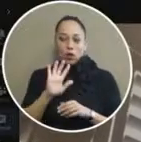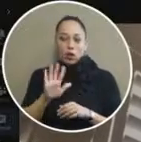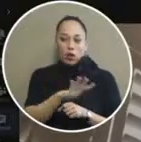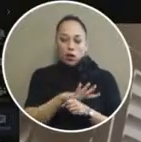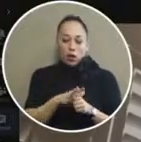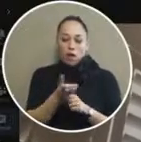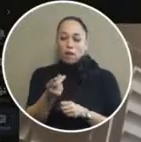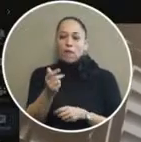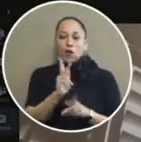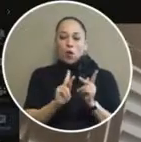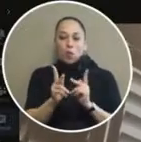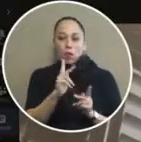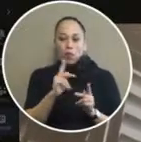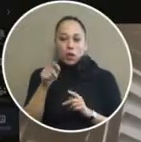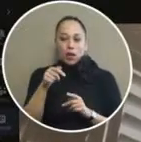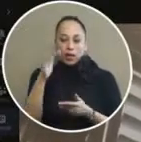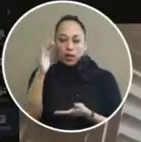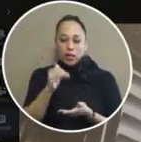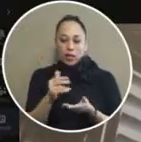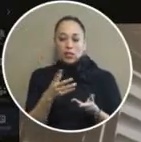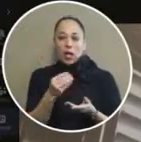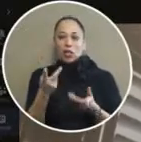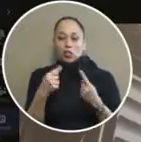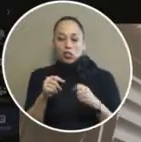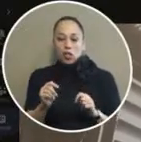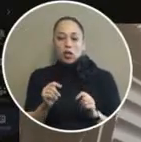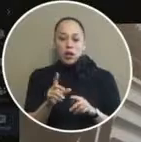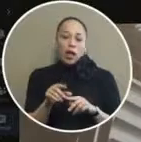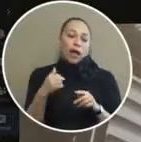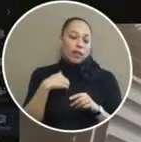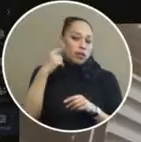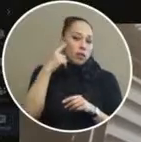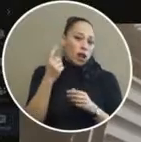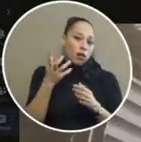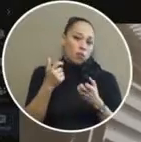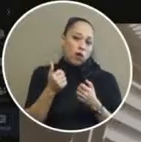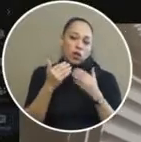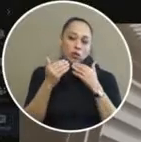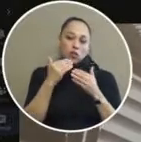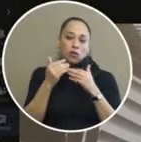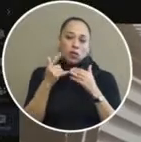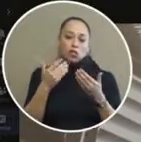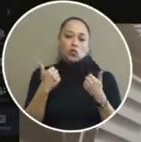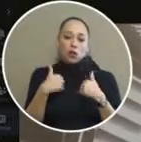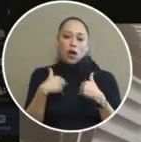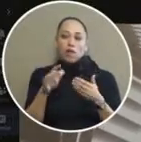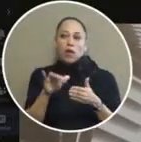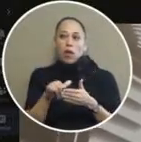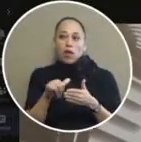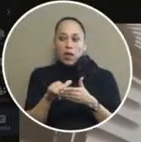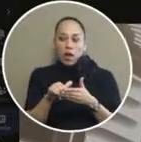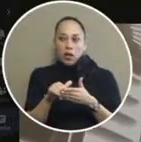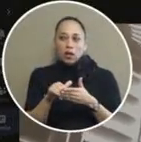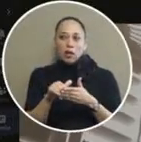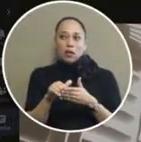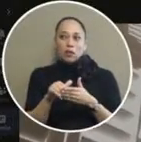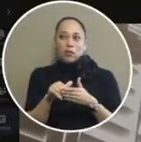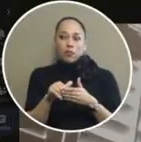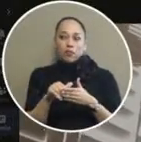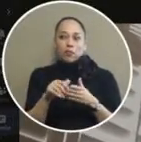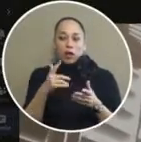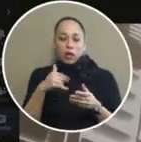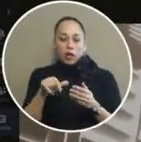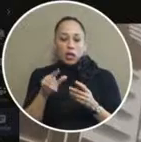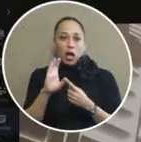few people really knew who he was till this started. I think that one of the things, and having grown up in the culture